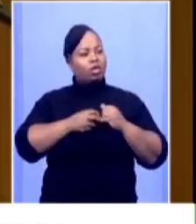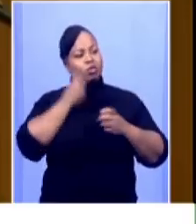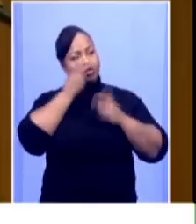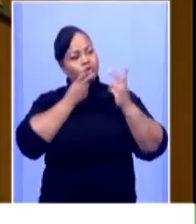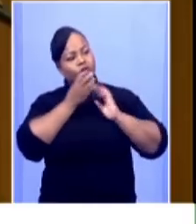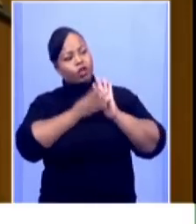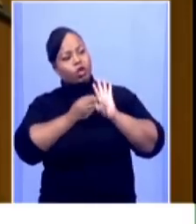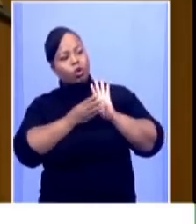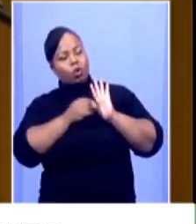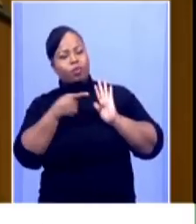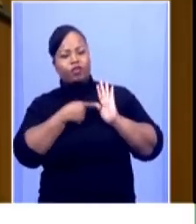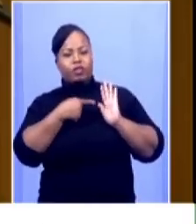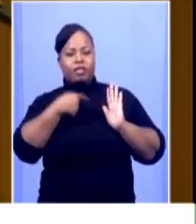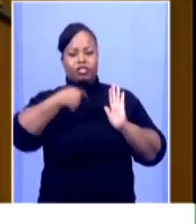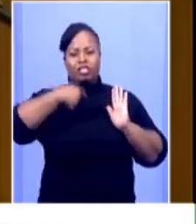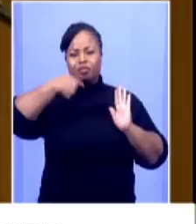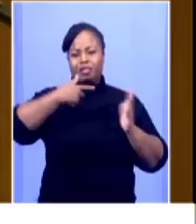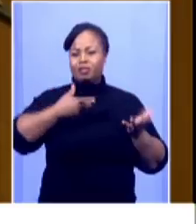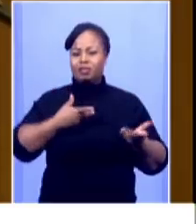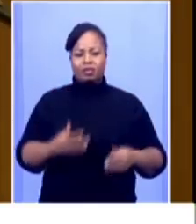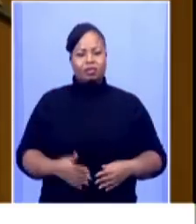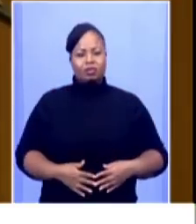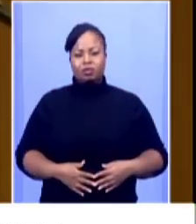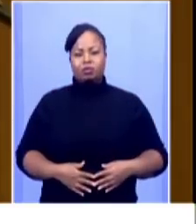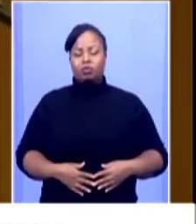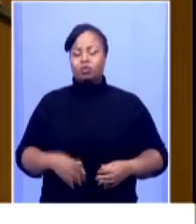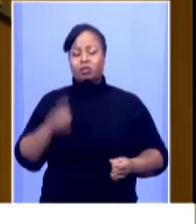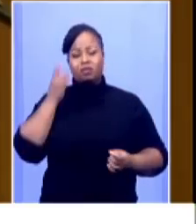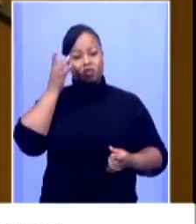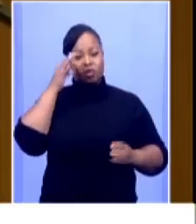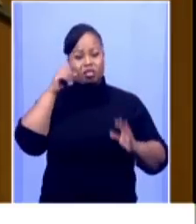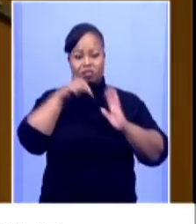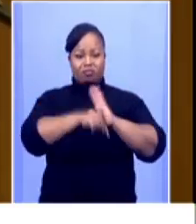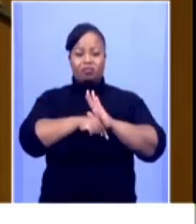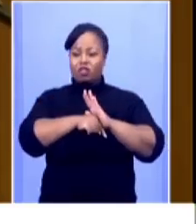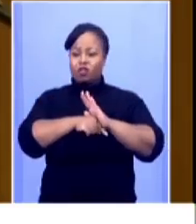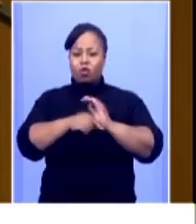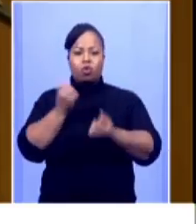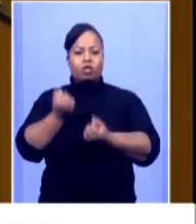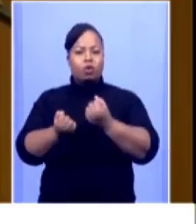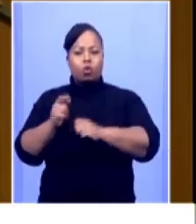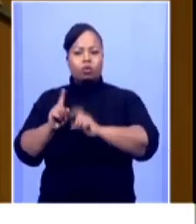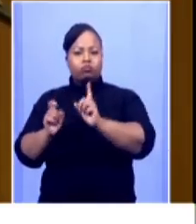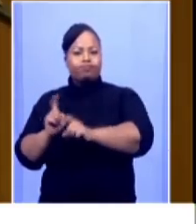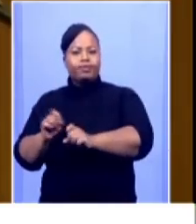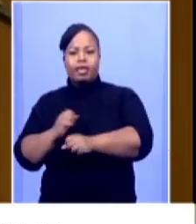judgment. I did not attempt to find the details of the hearing,